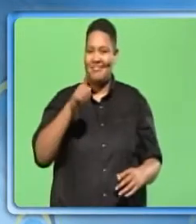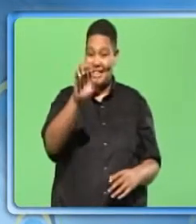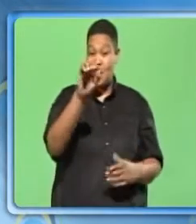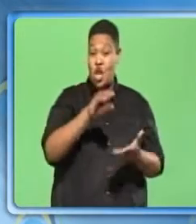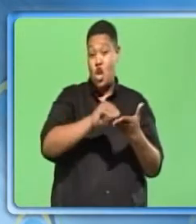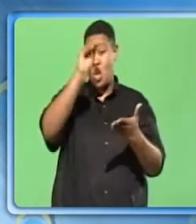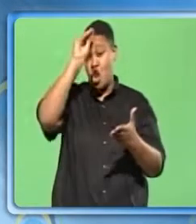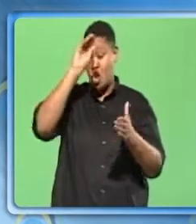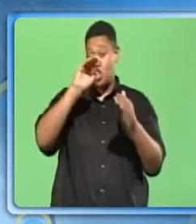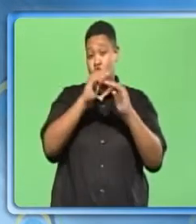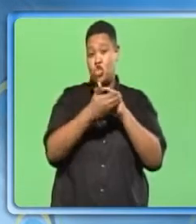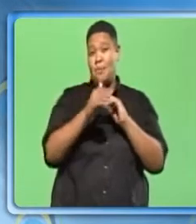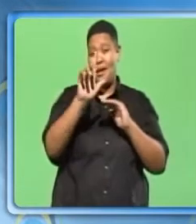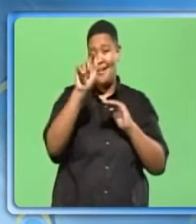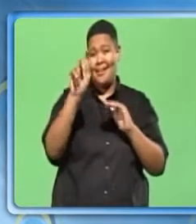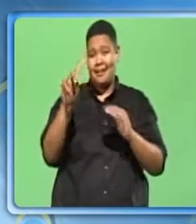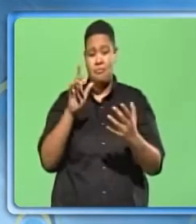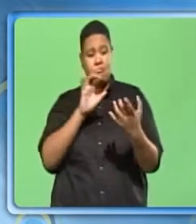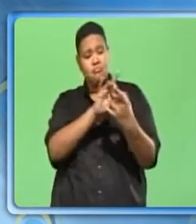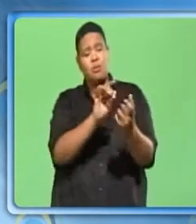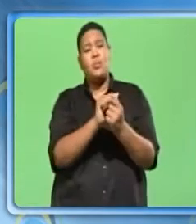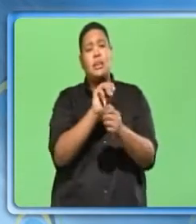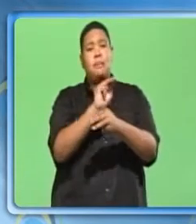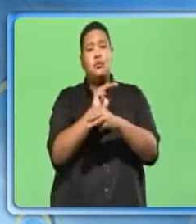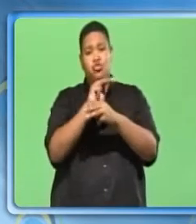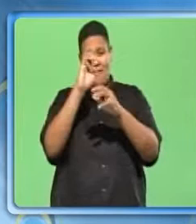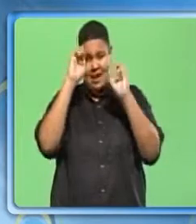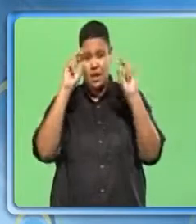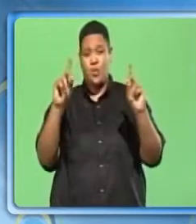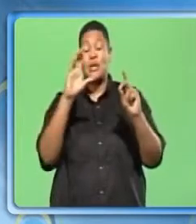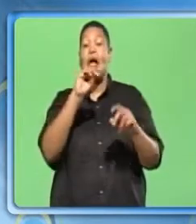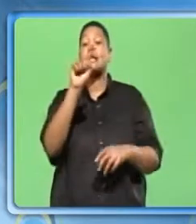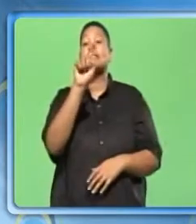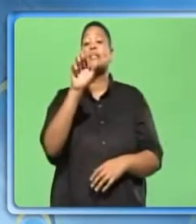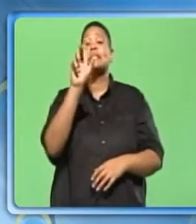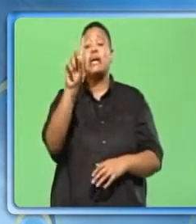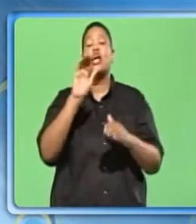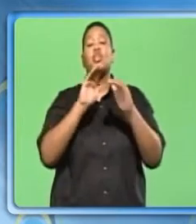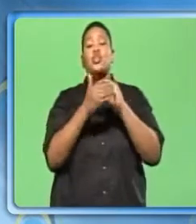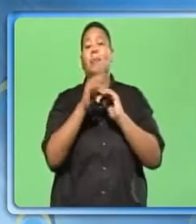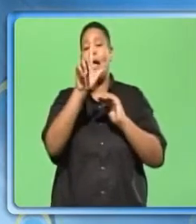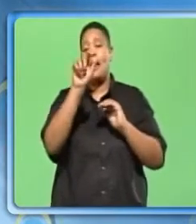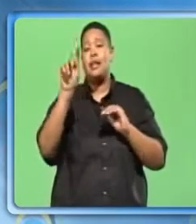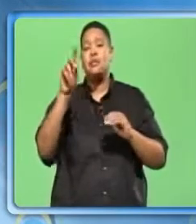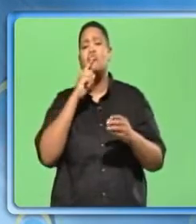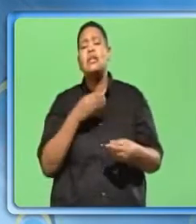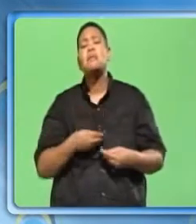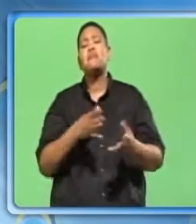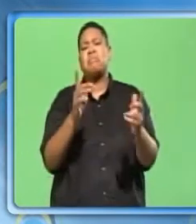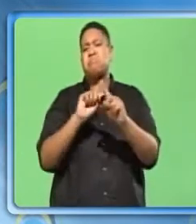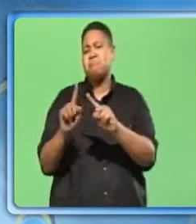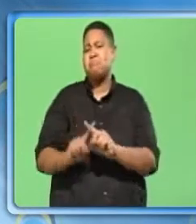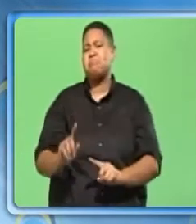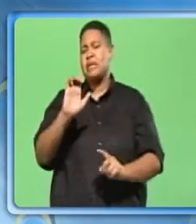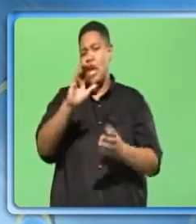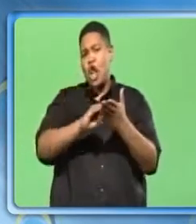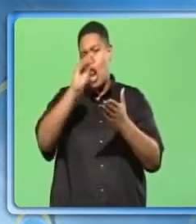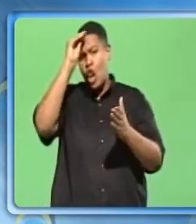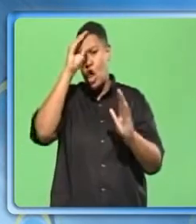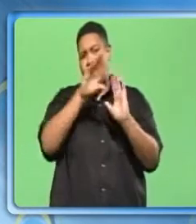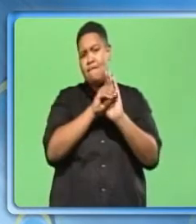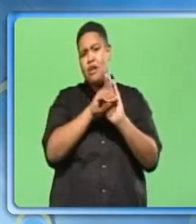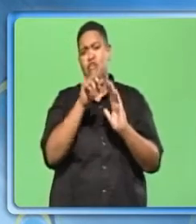Join Jamaica Limited, in association with the Ministry of Education and SED Jamaica Limited, present a series of e-learning